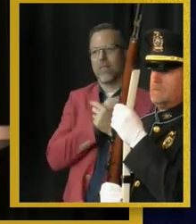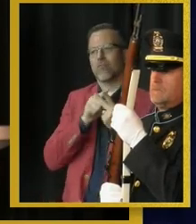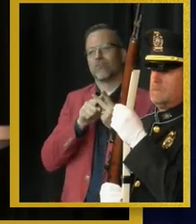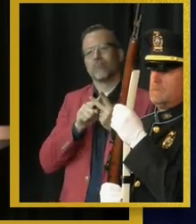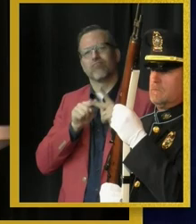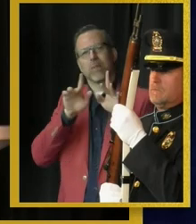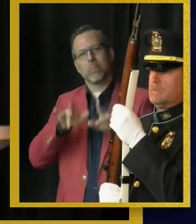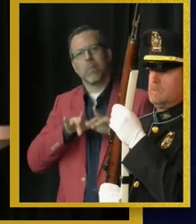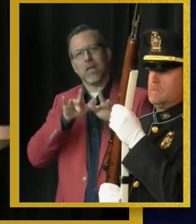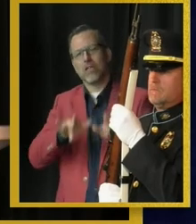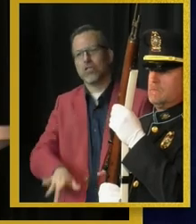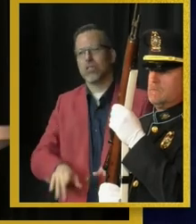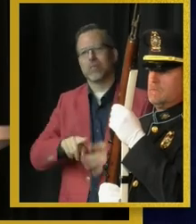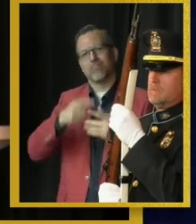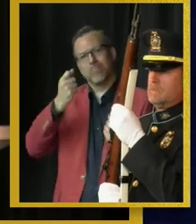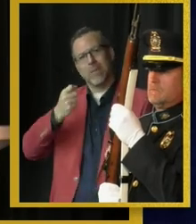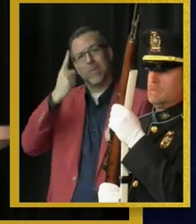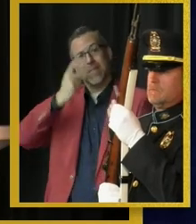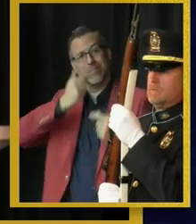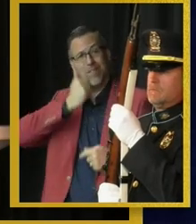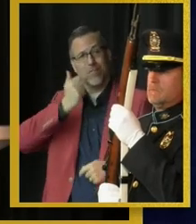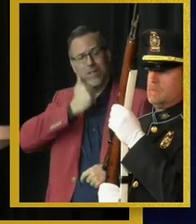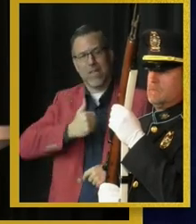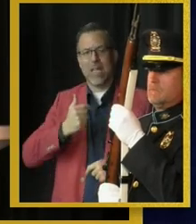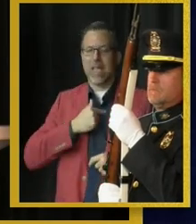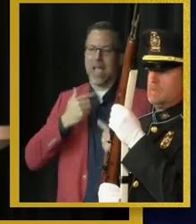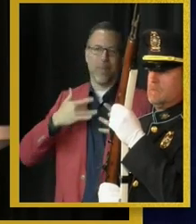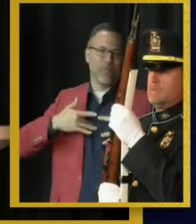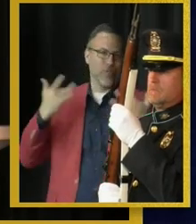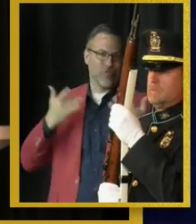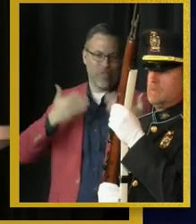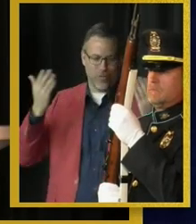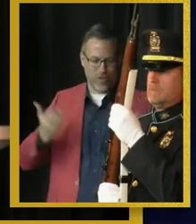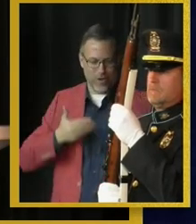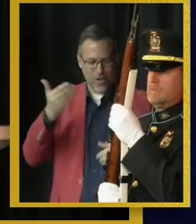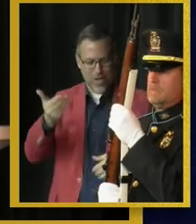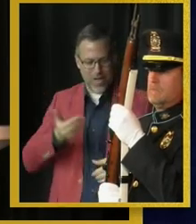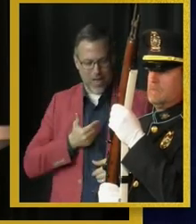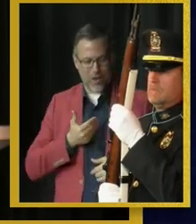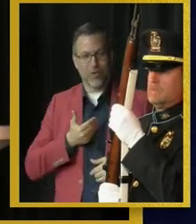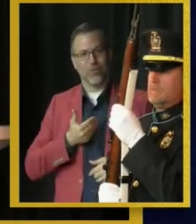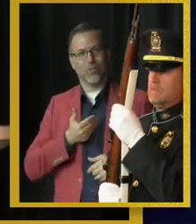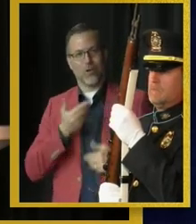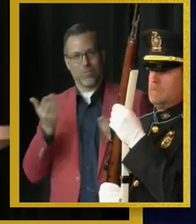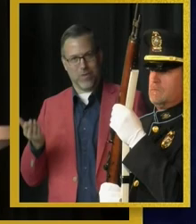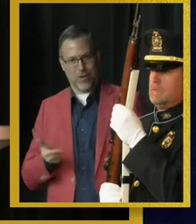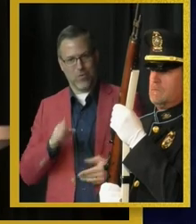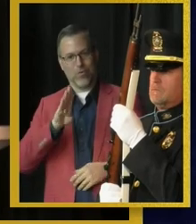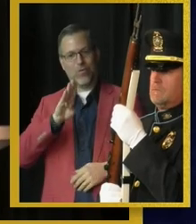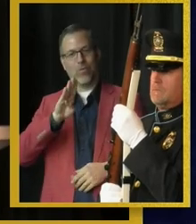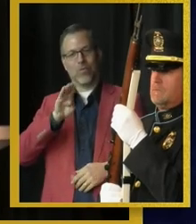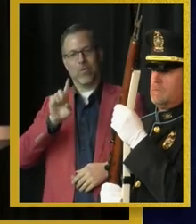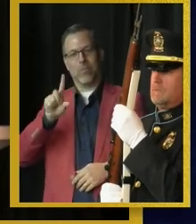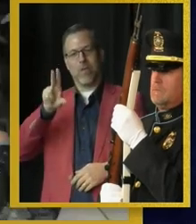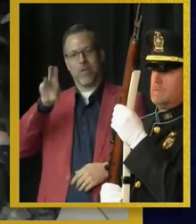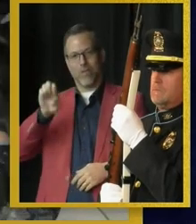every day. I celebrate their presence today, and I'm honored to welcome them to this stage and to the Bellevue community.